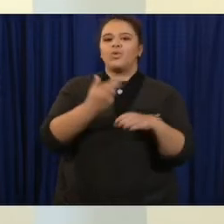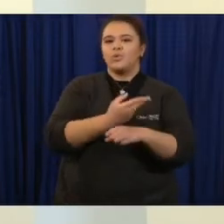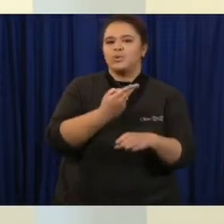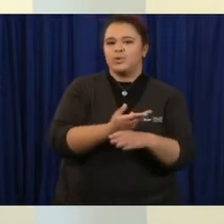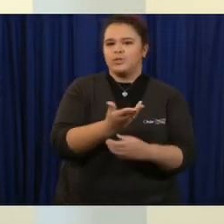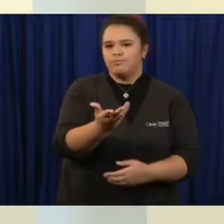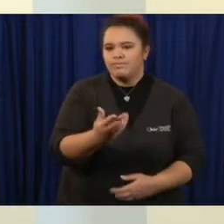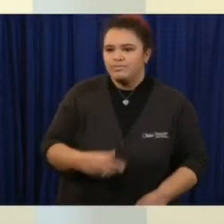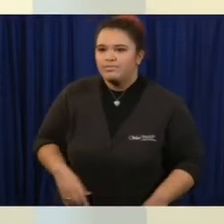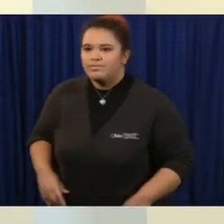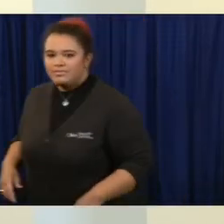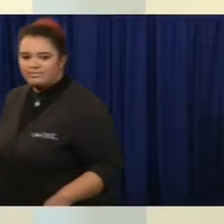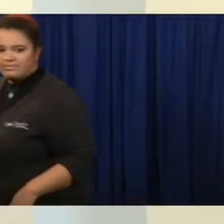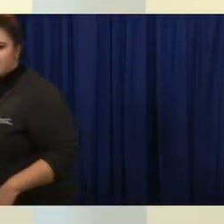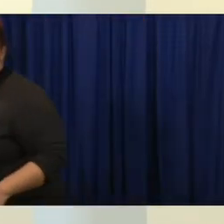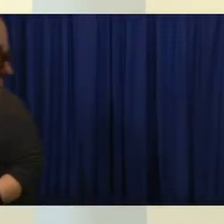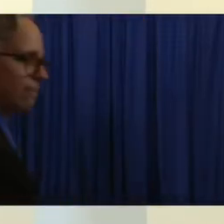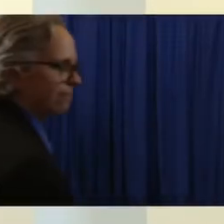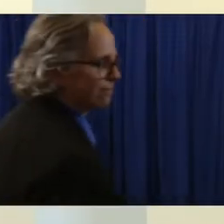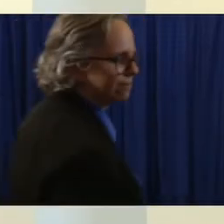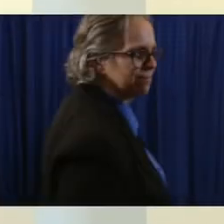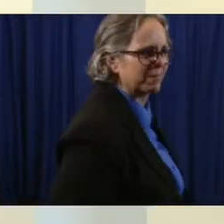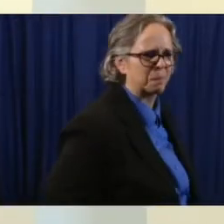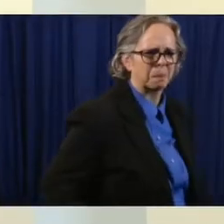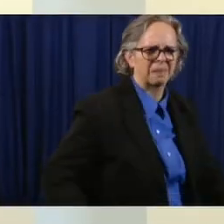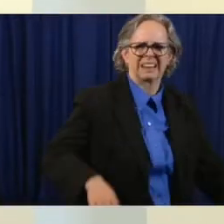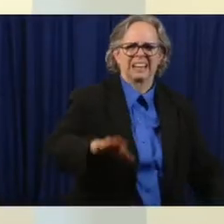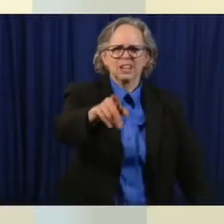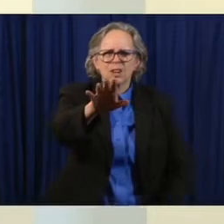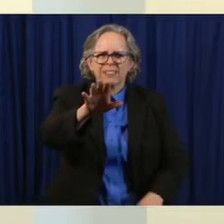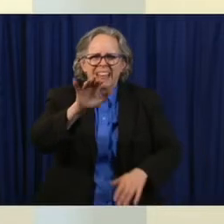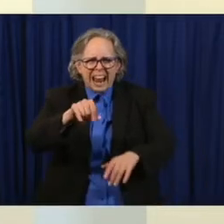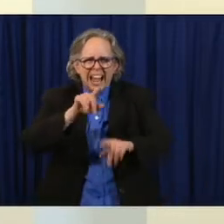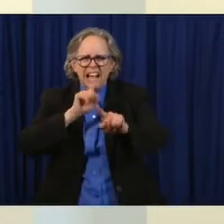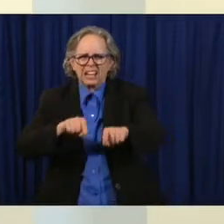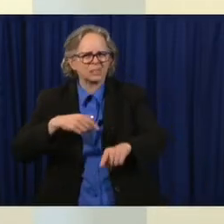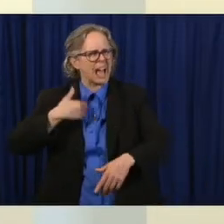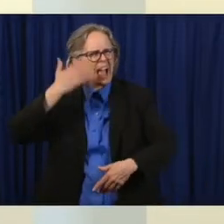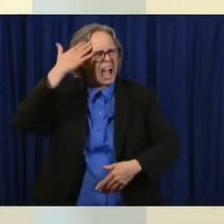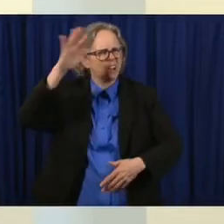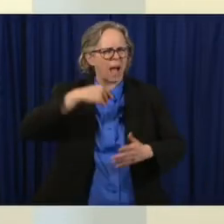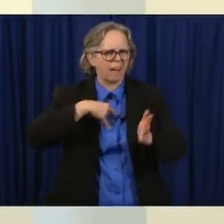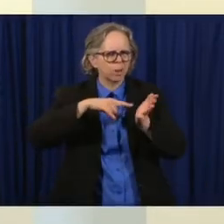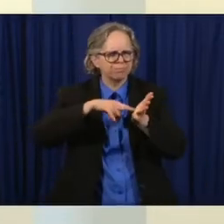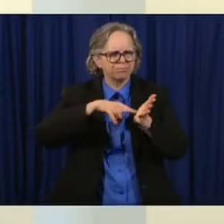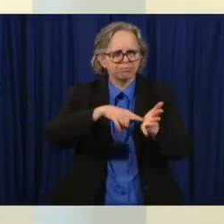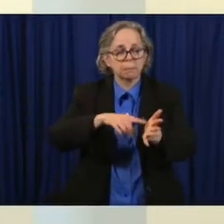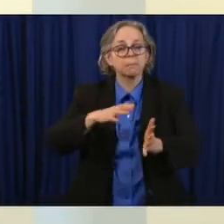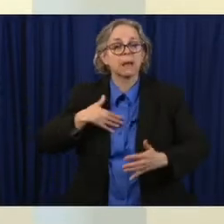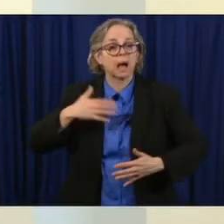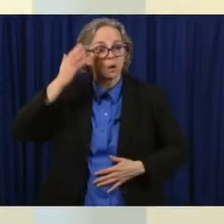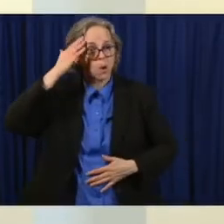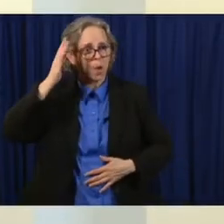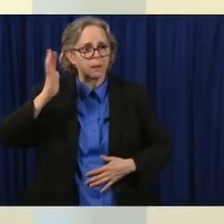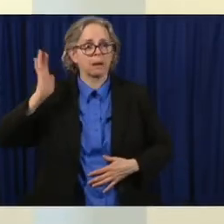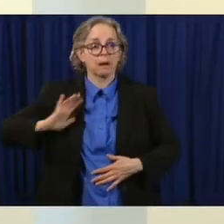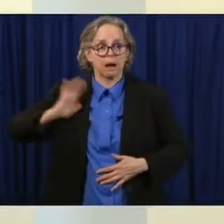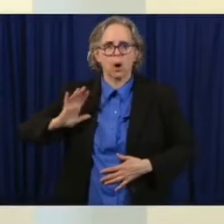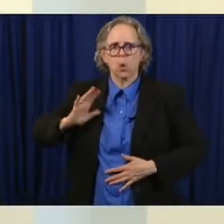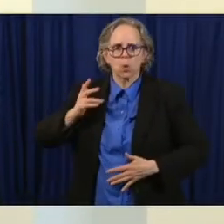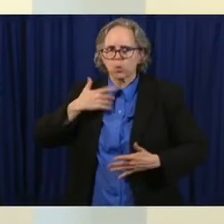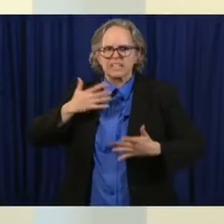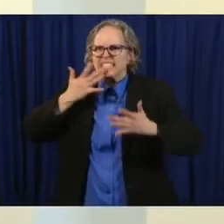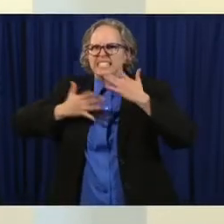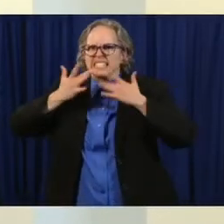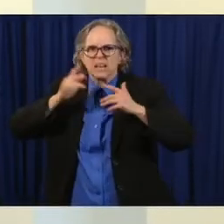I'll look into that. I don't know the answer to that. I know there was a shortage early on,